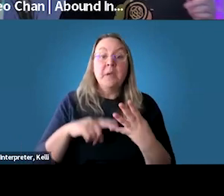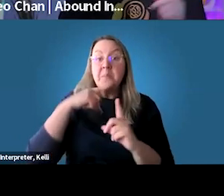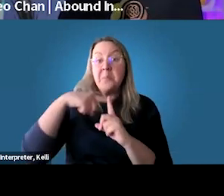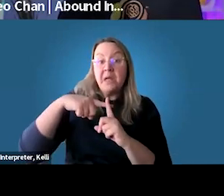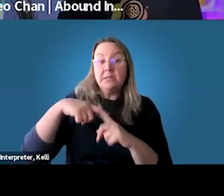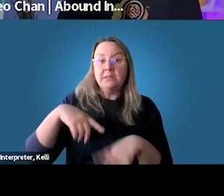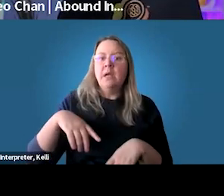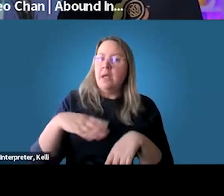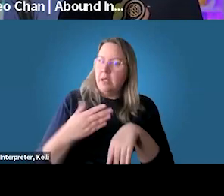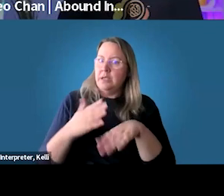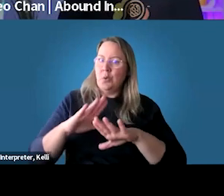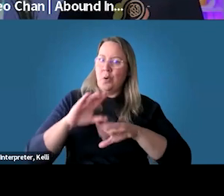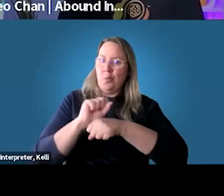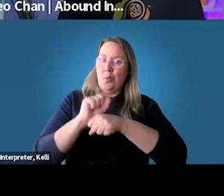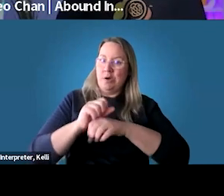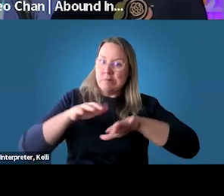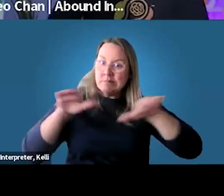and increased performance.